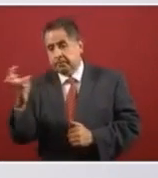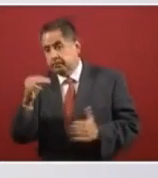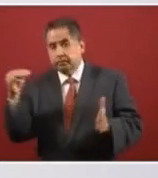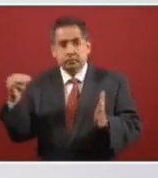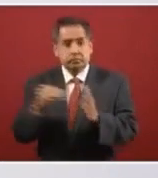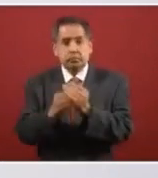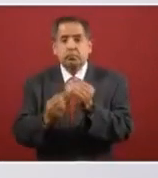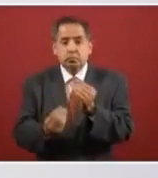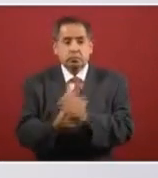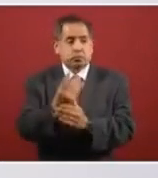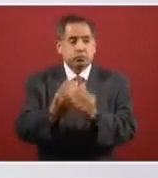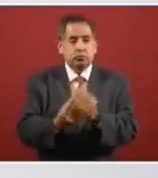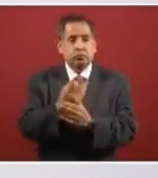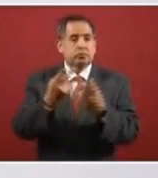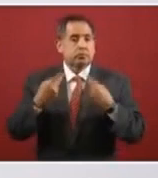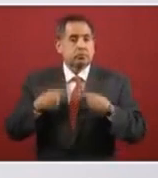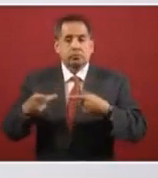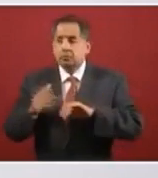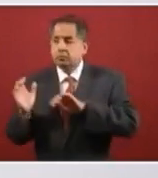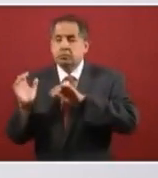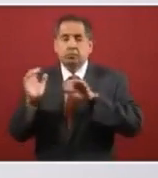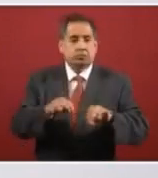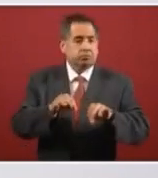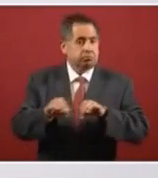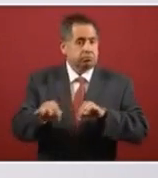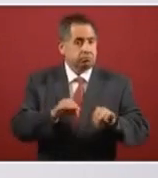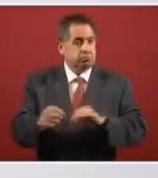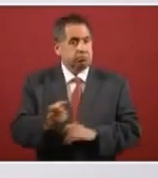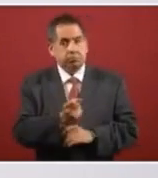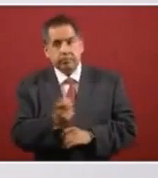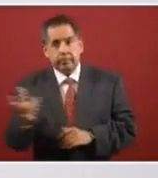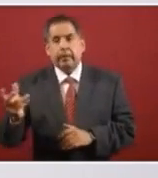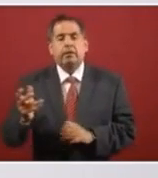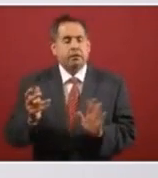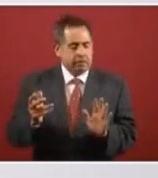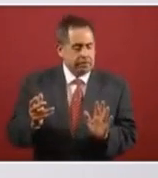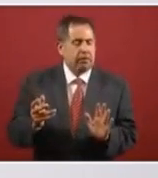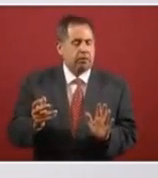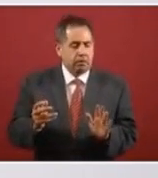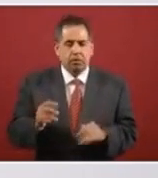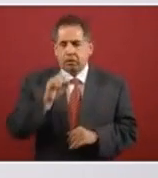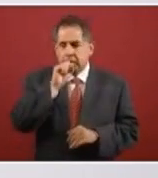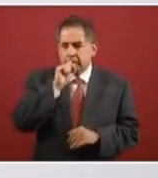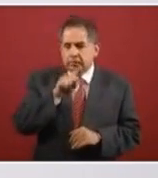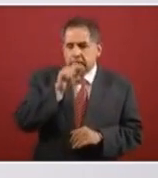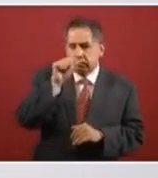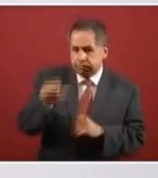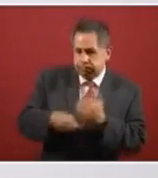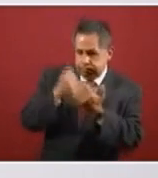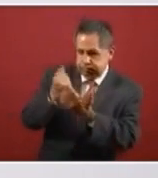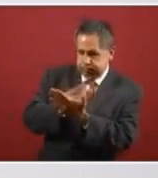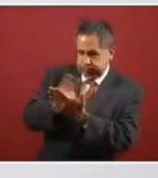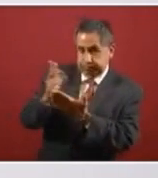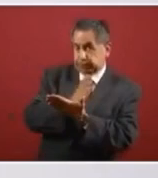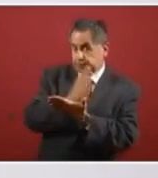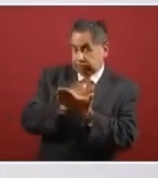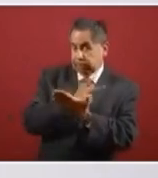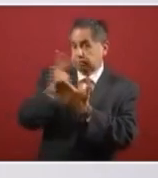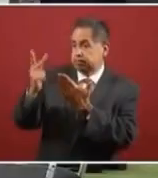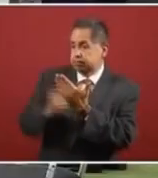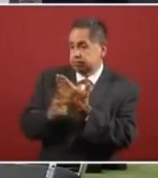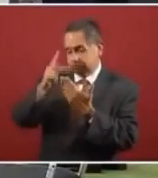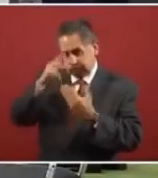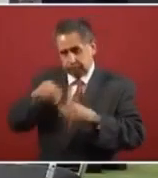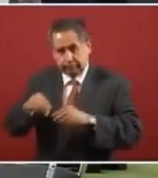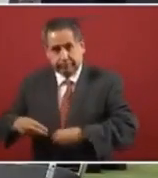more than 300,000 new jobs and not considering the one shot was generated by the